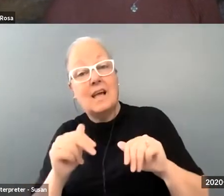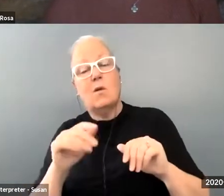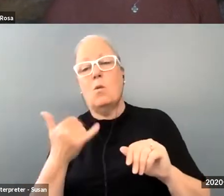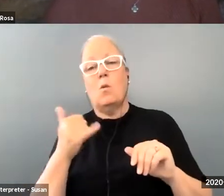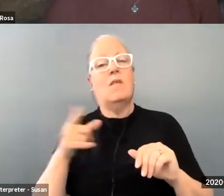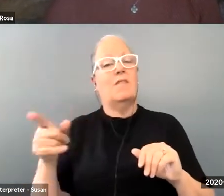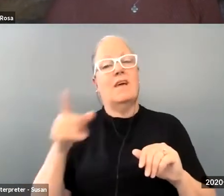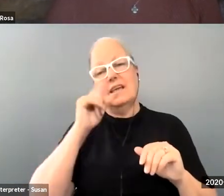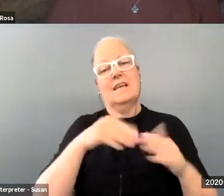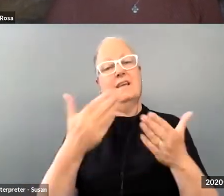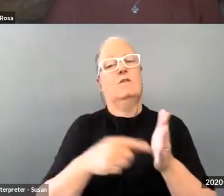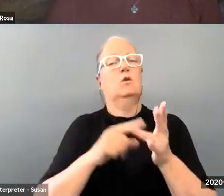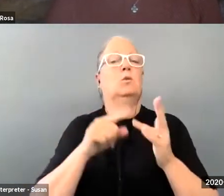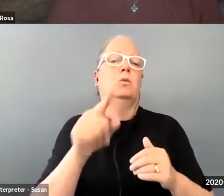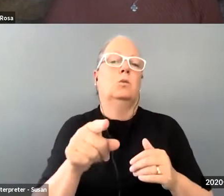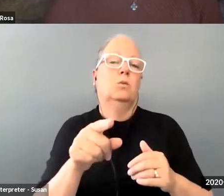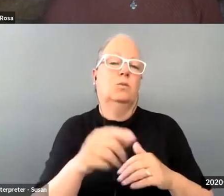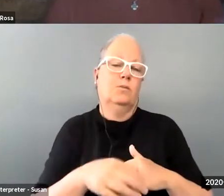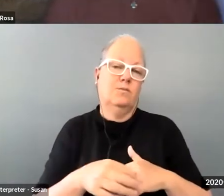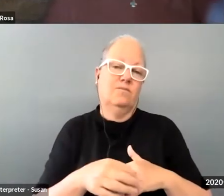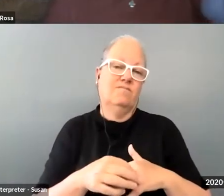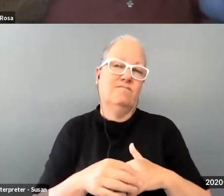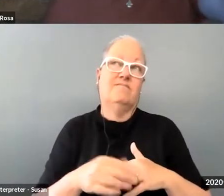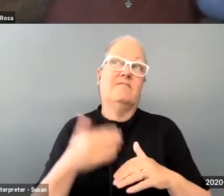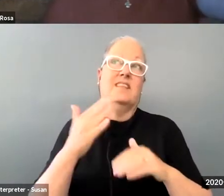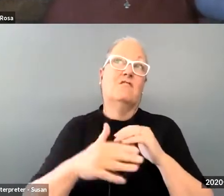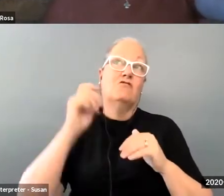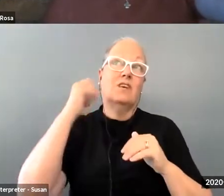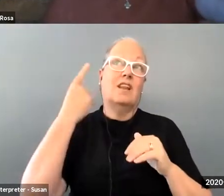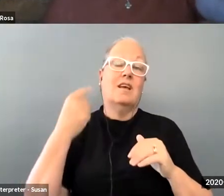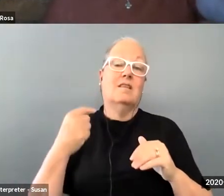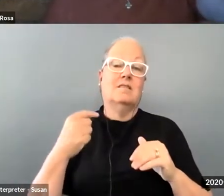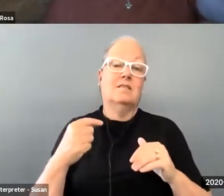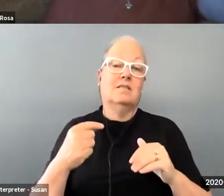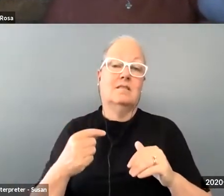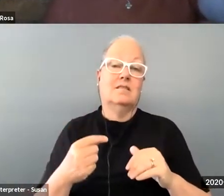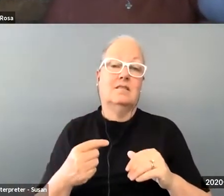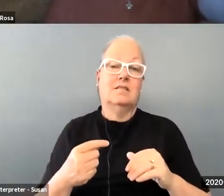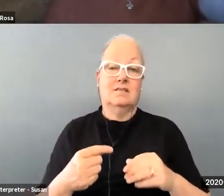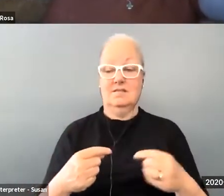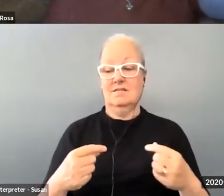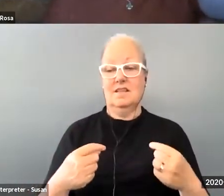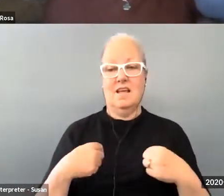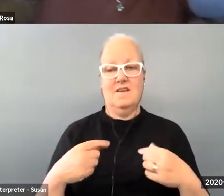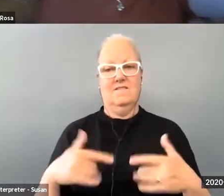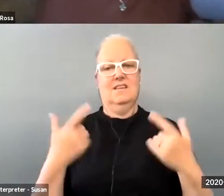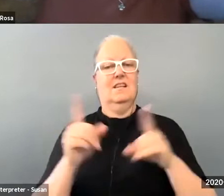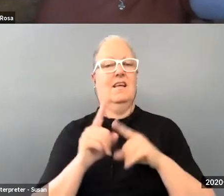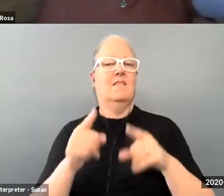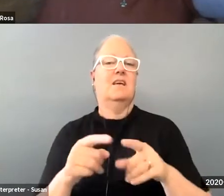place where they can give it back to you. And I didn't realize I was quite this kind of about it, but